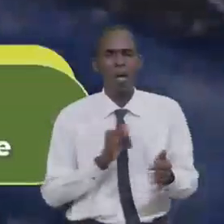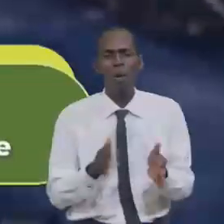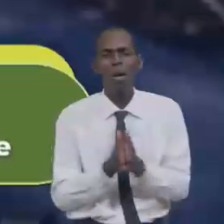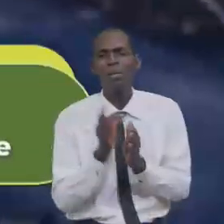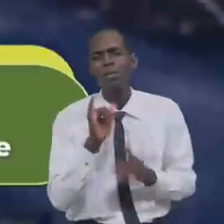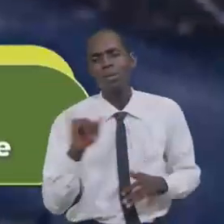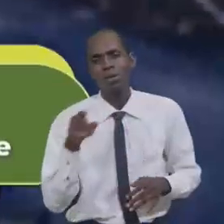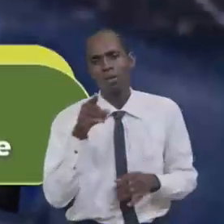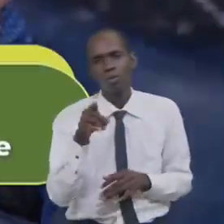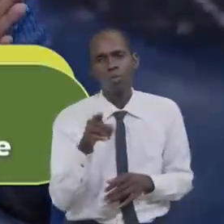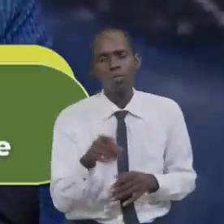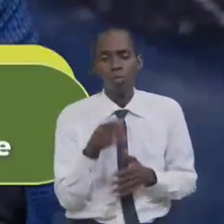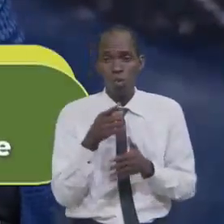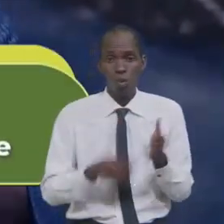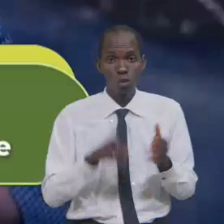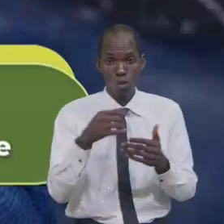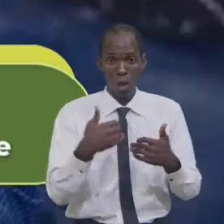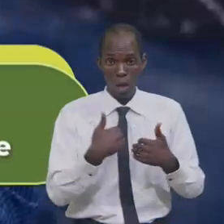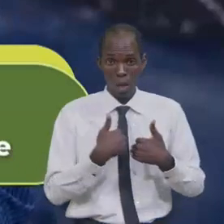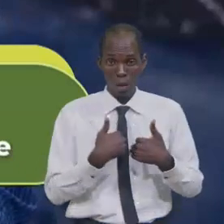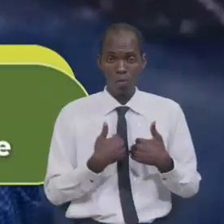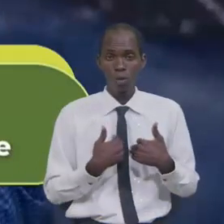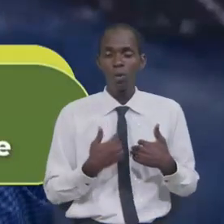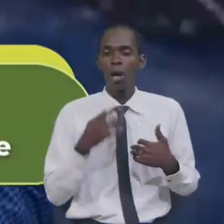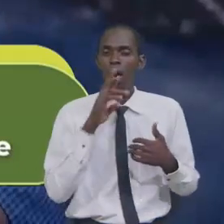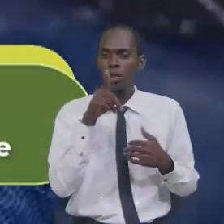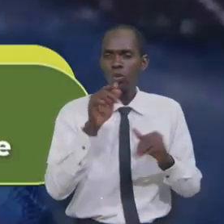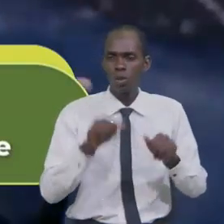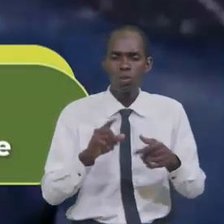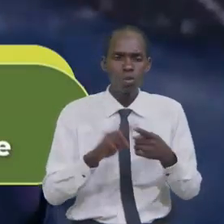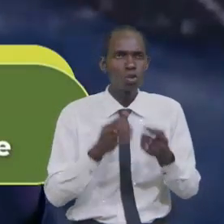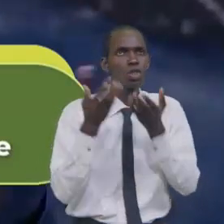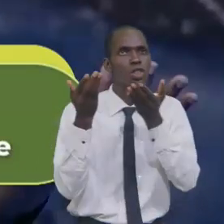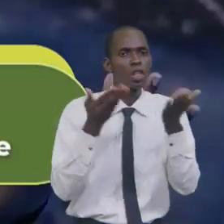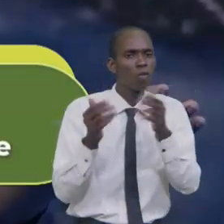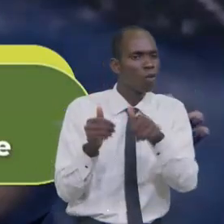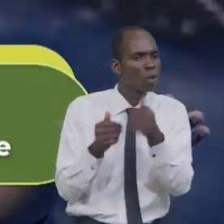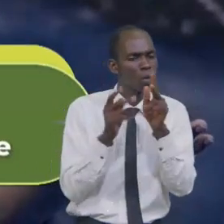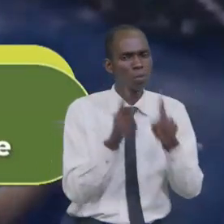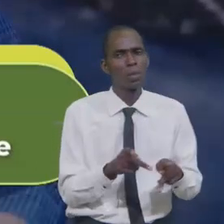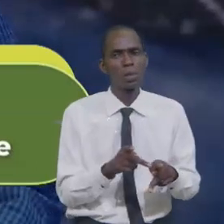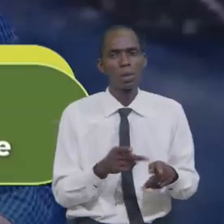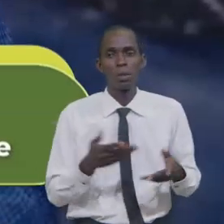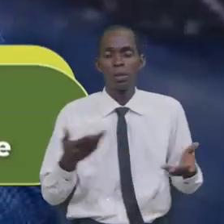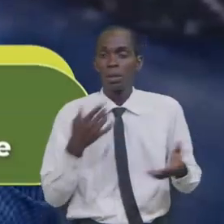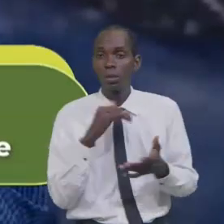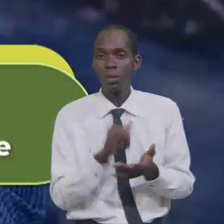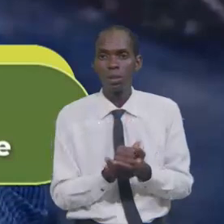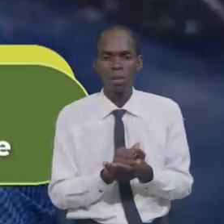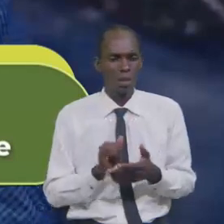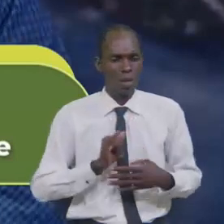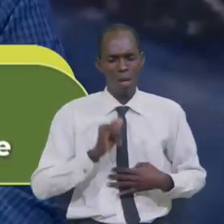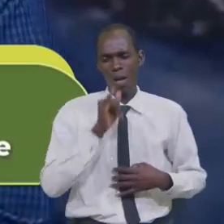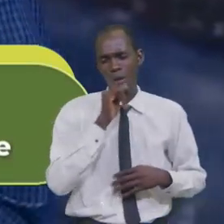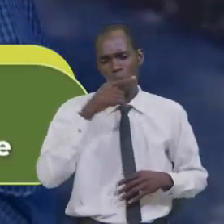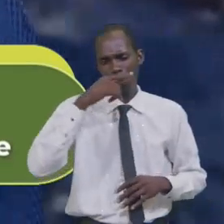have? Are you able to serve another person? You say, I'm just a child. How can I